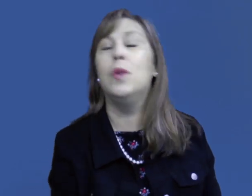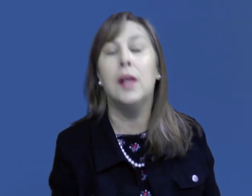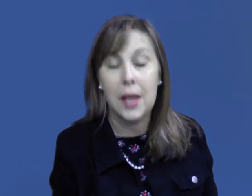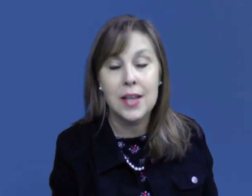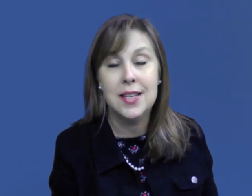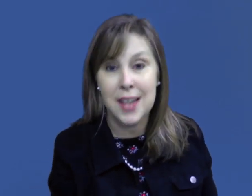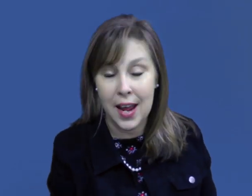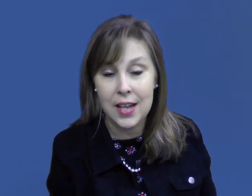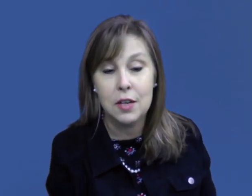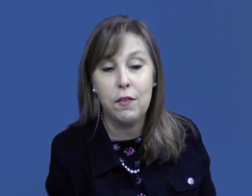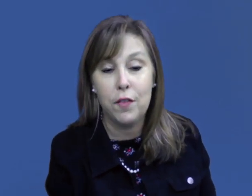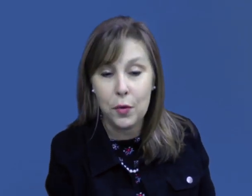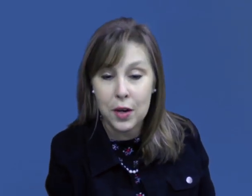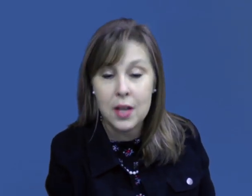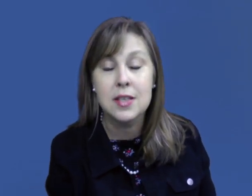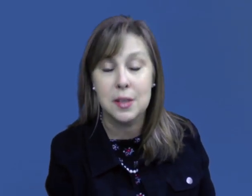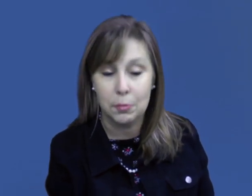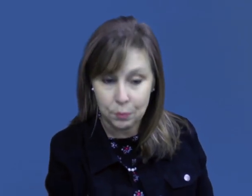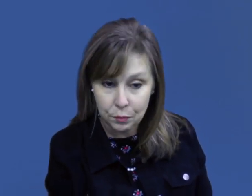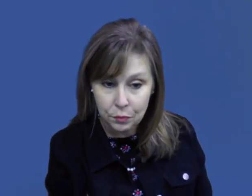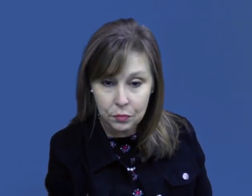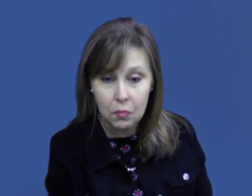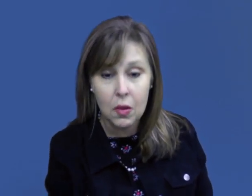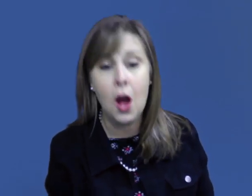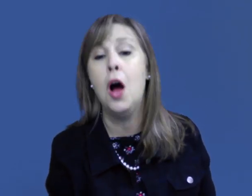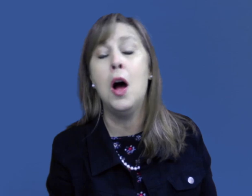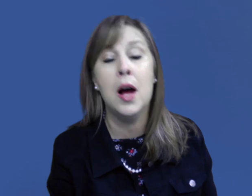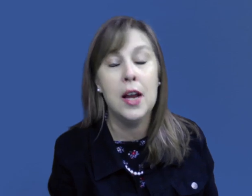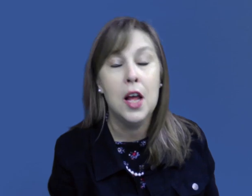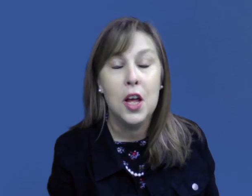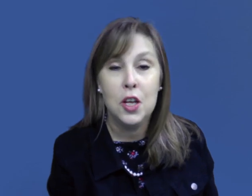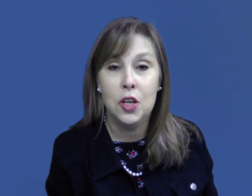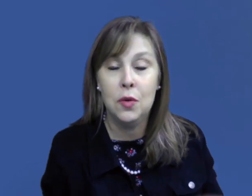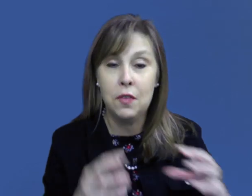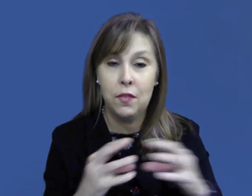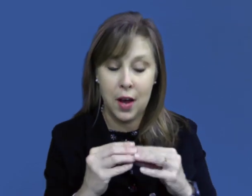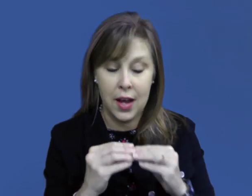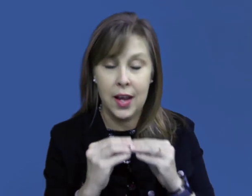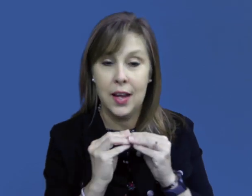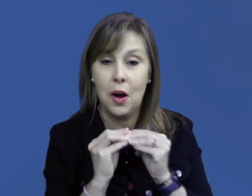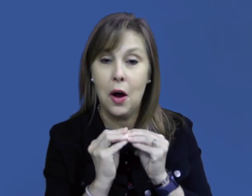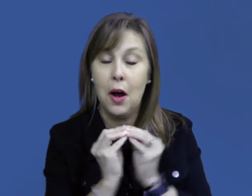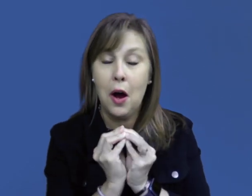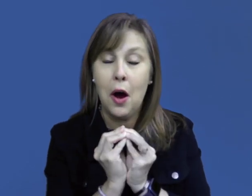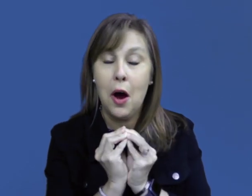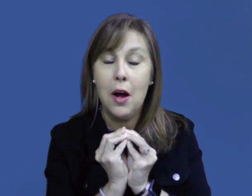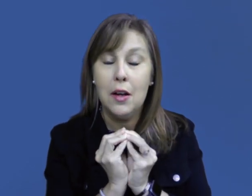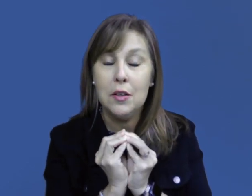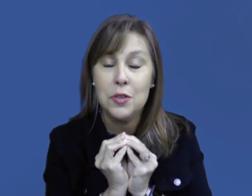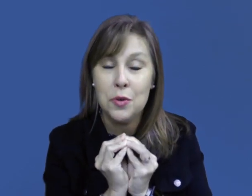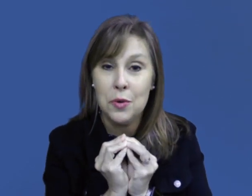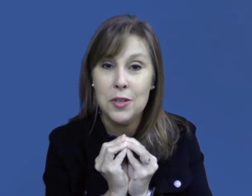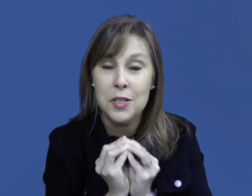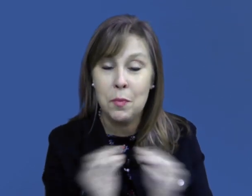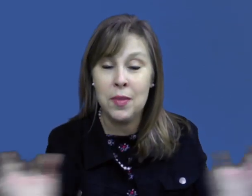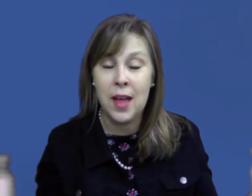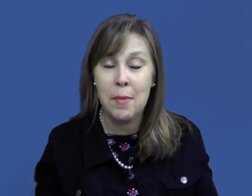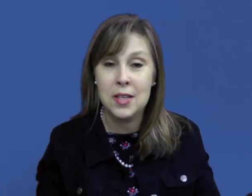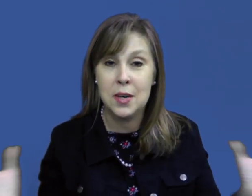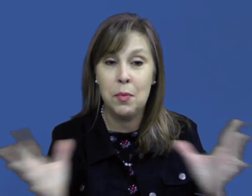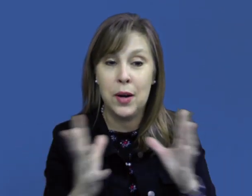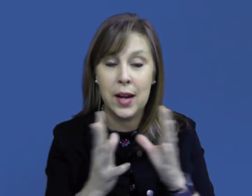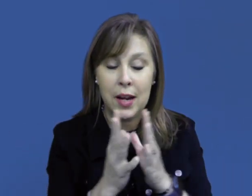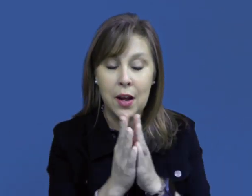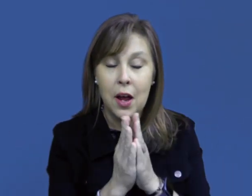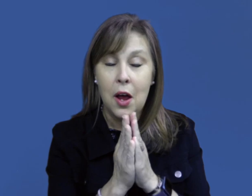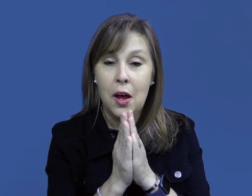this is really a day to focus on unifying schools. That